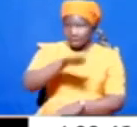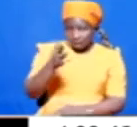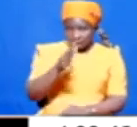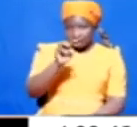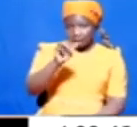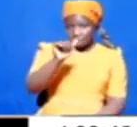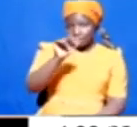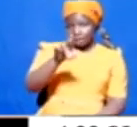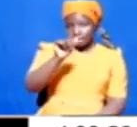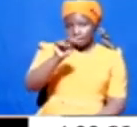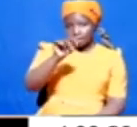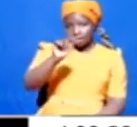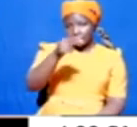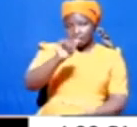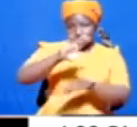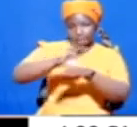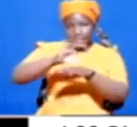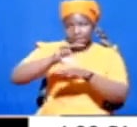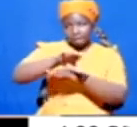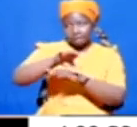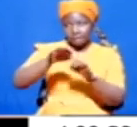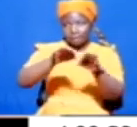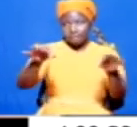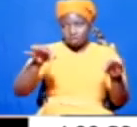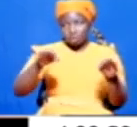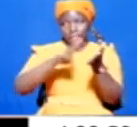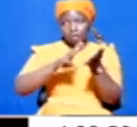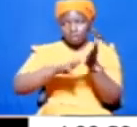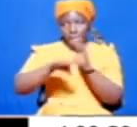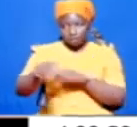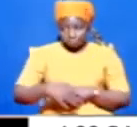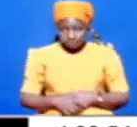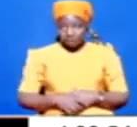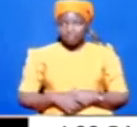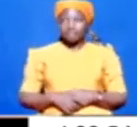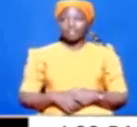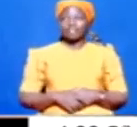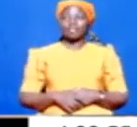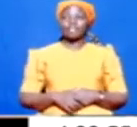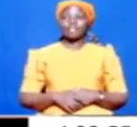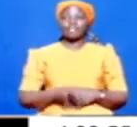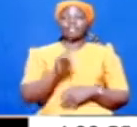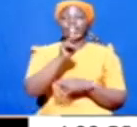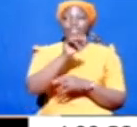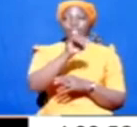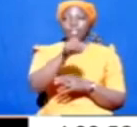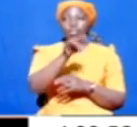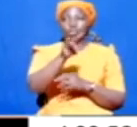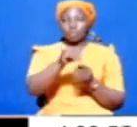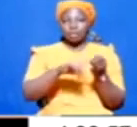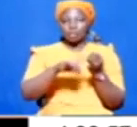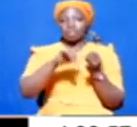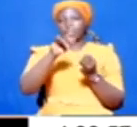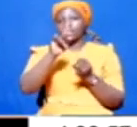Migori town, led by NCCK Secretary General Canon Chris Kenyanjui and Nyanza Regional Chairman Reverend Professor David Kodia.